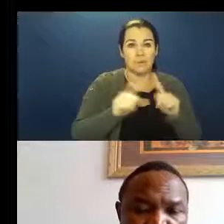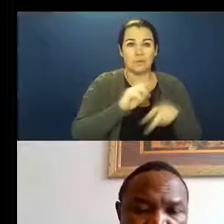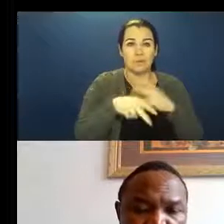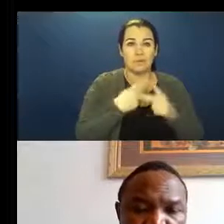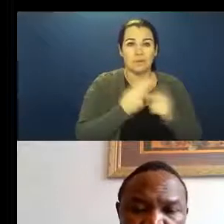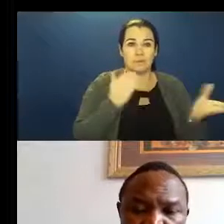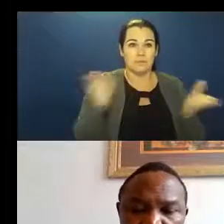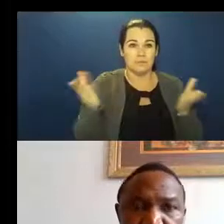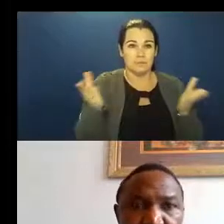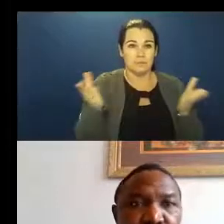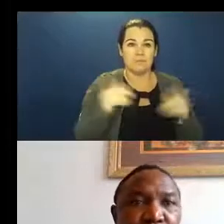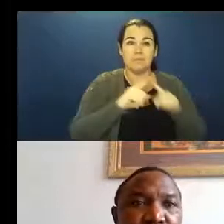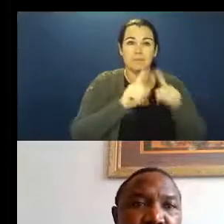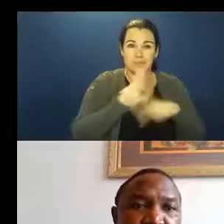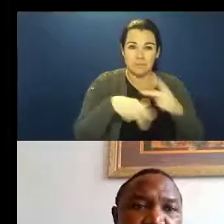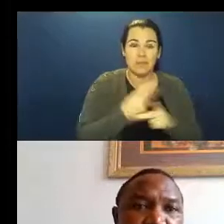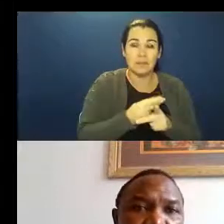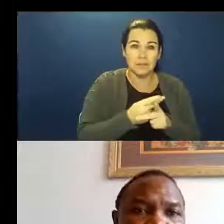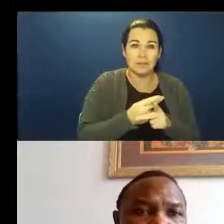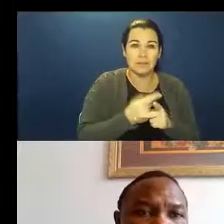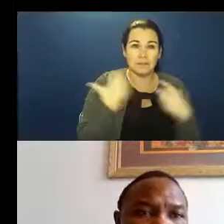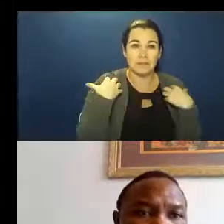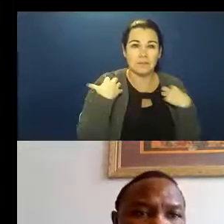different type of health